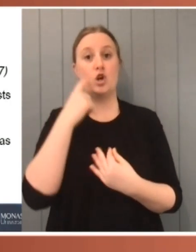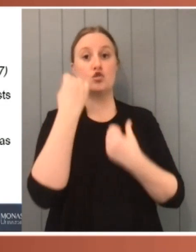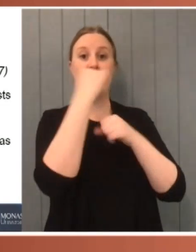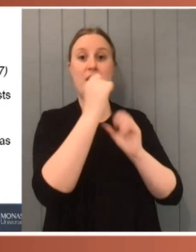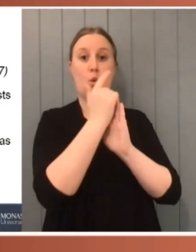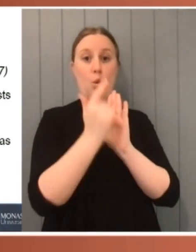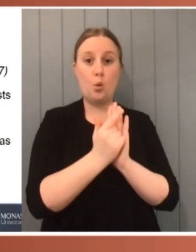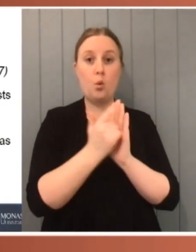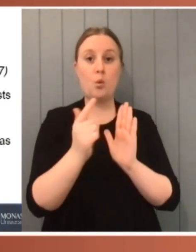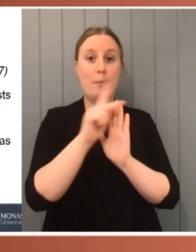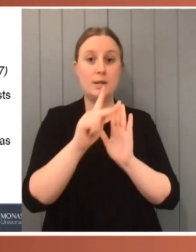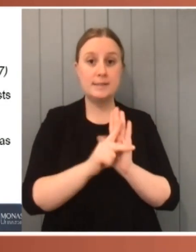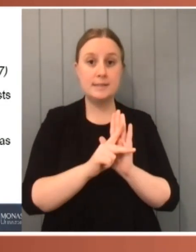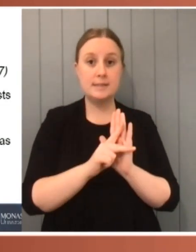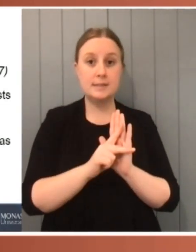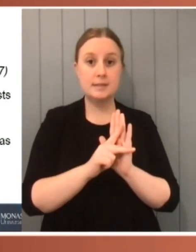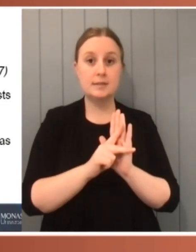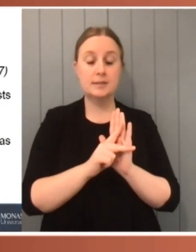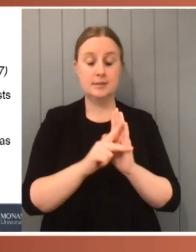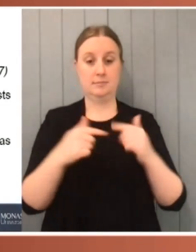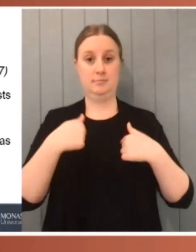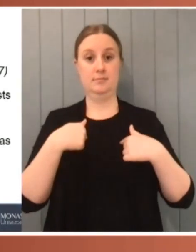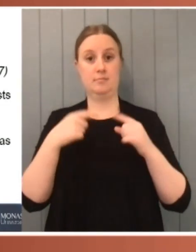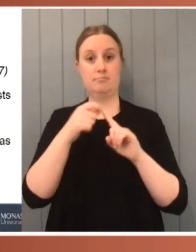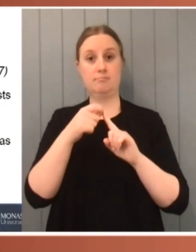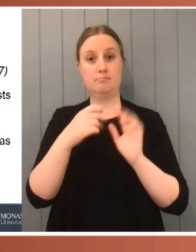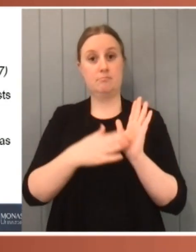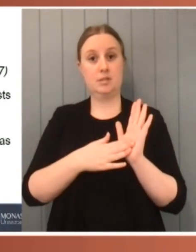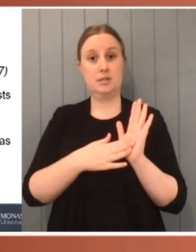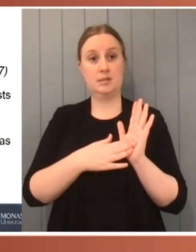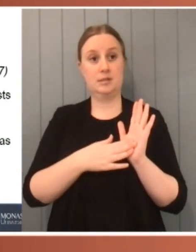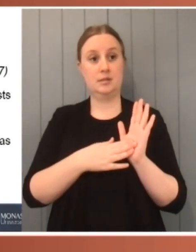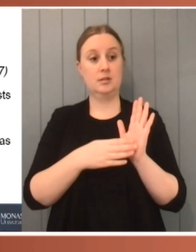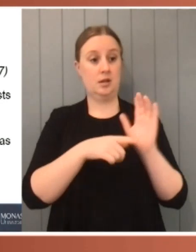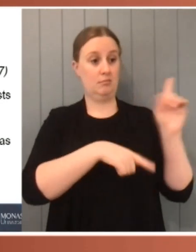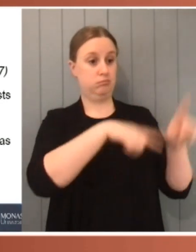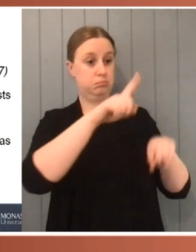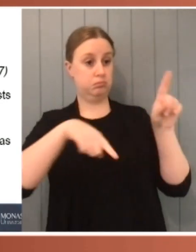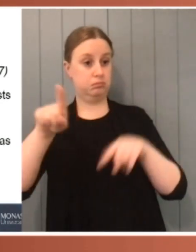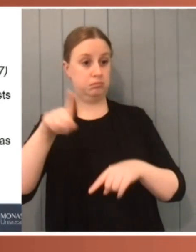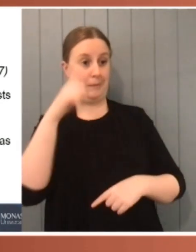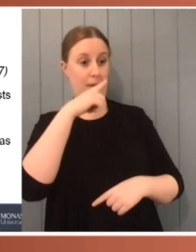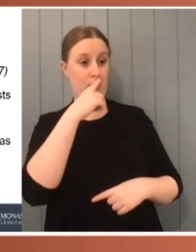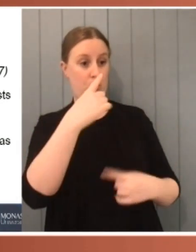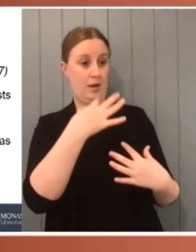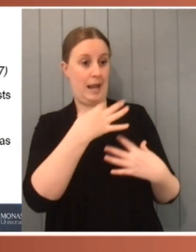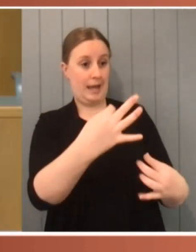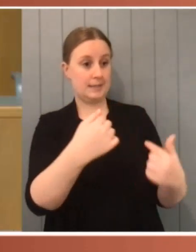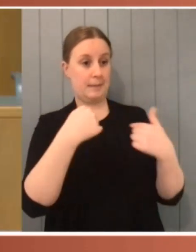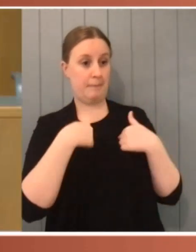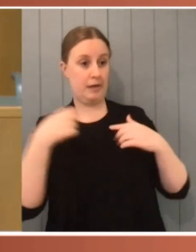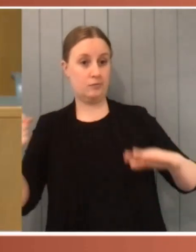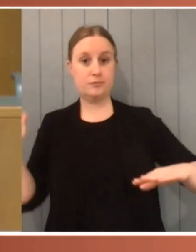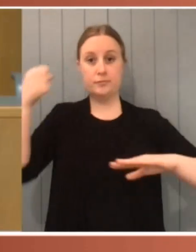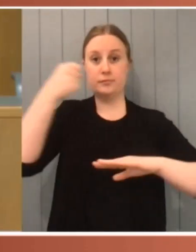there will be opposition MPs who have been elected by a more diverse range of people, of voters, who will be able to